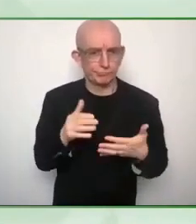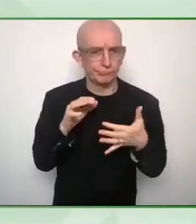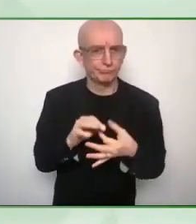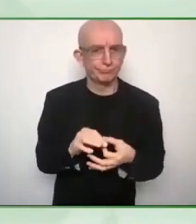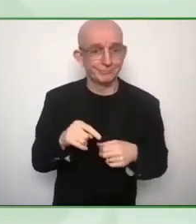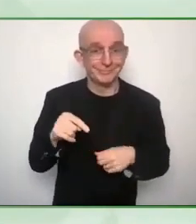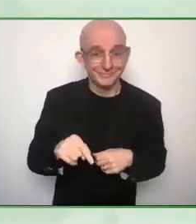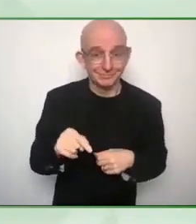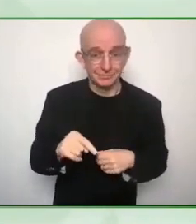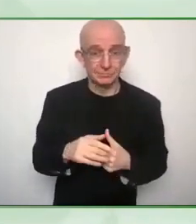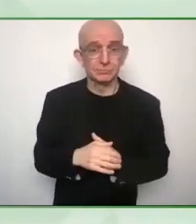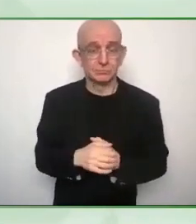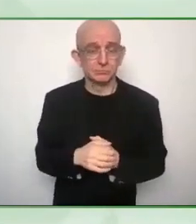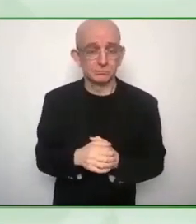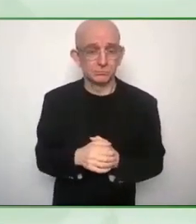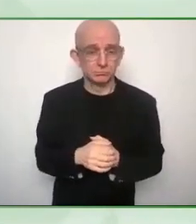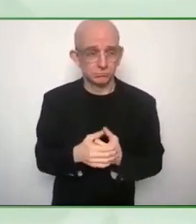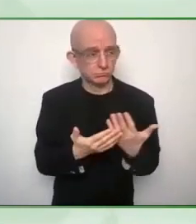to start